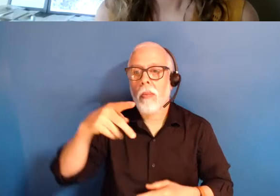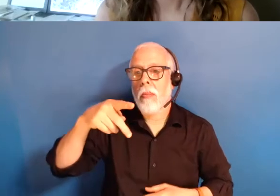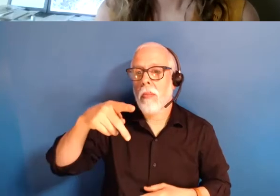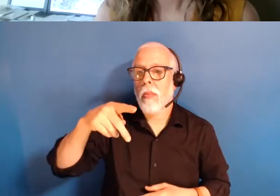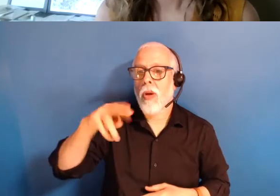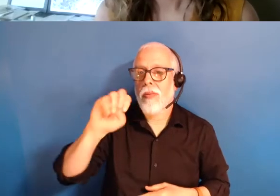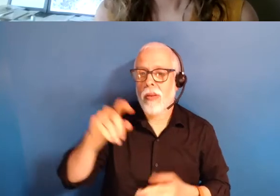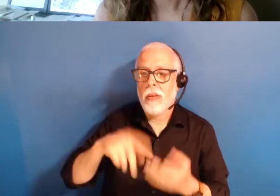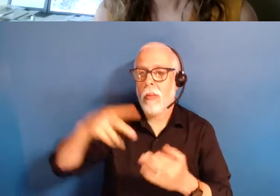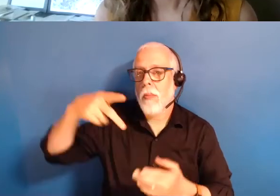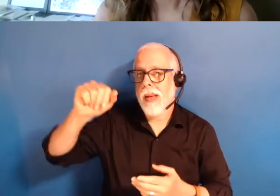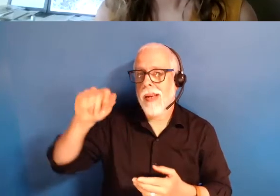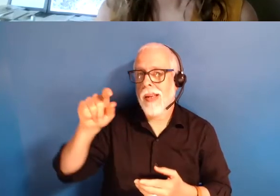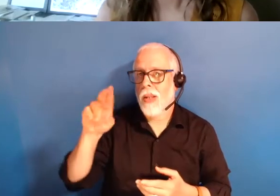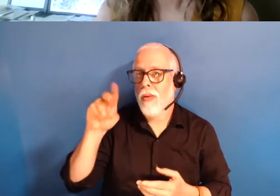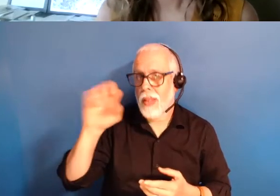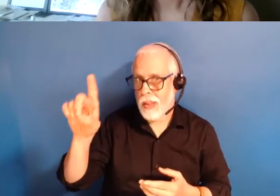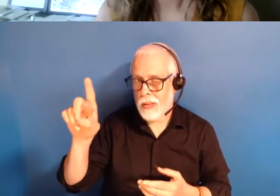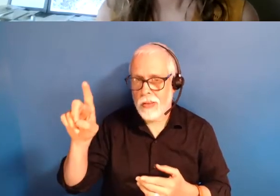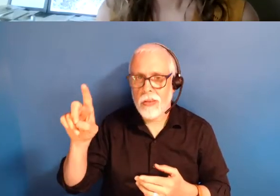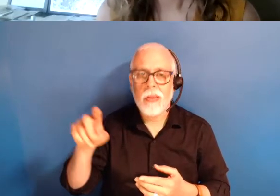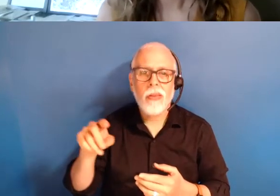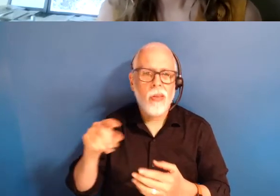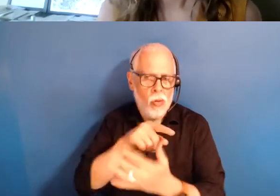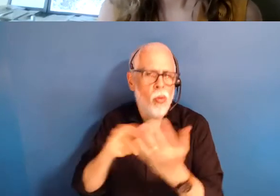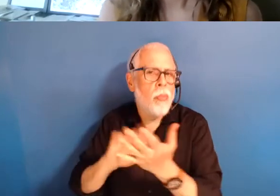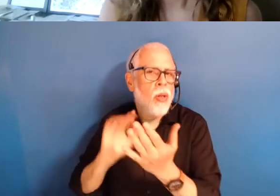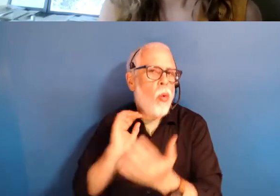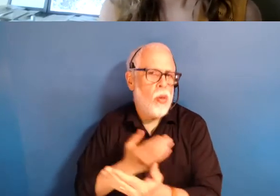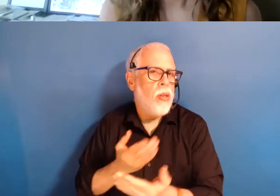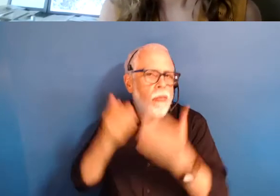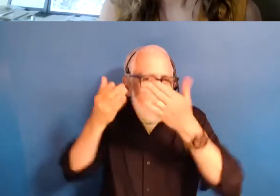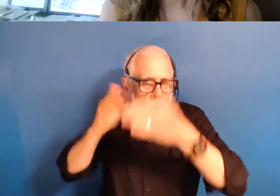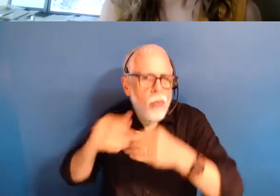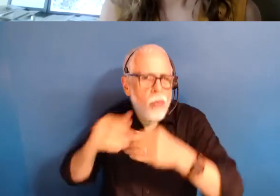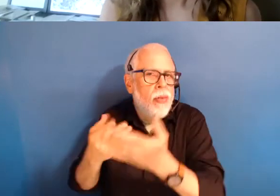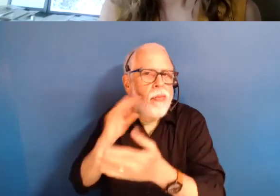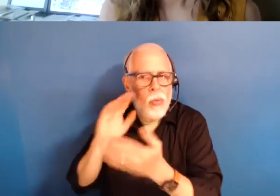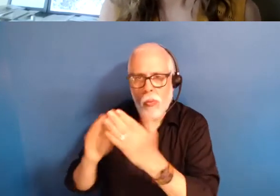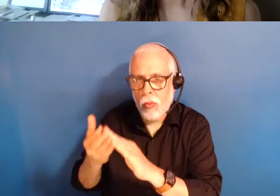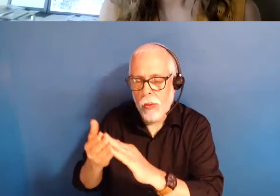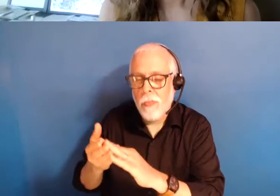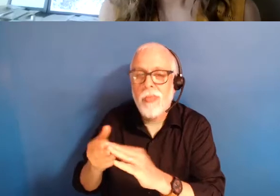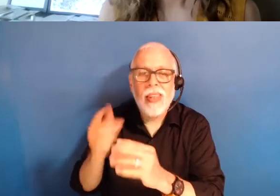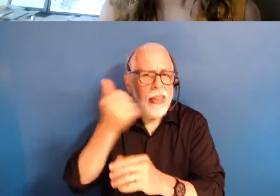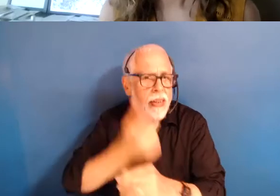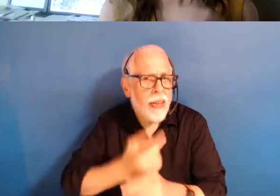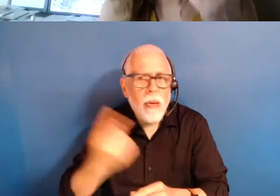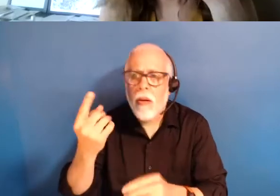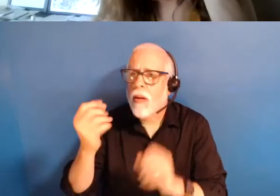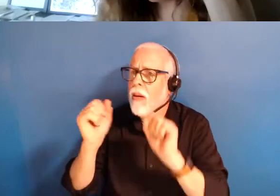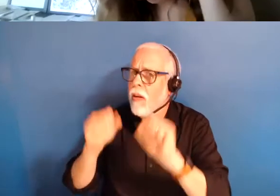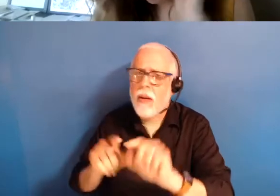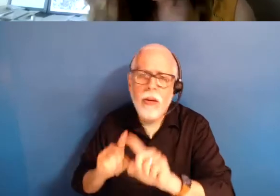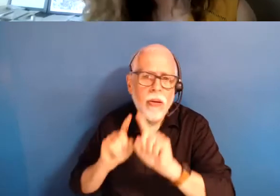and Paxlovid. So those are the medications that we're focused on providing for the community. And anybody can go